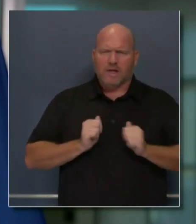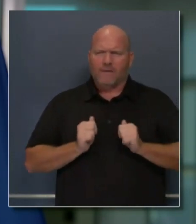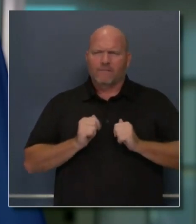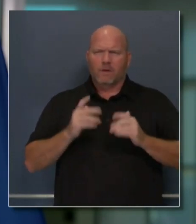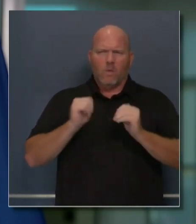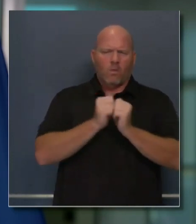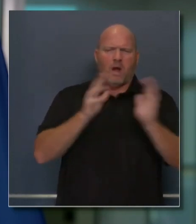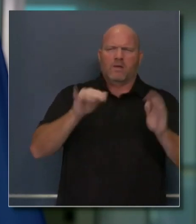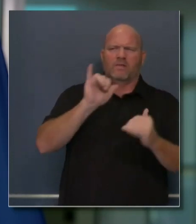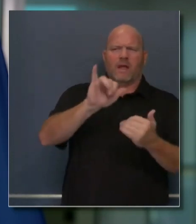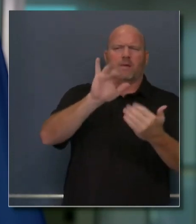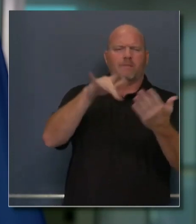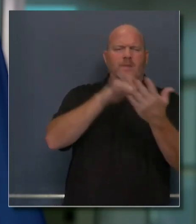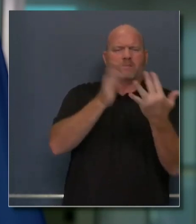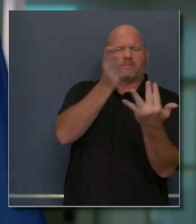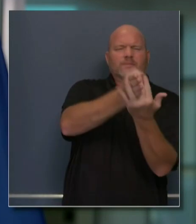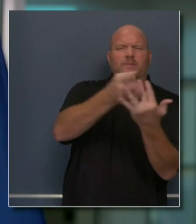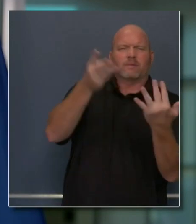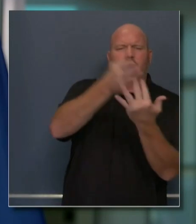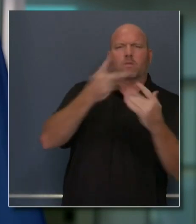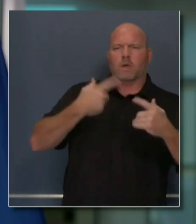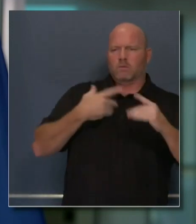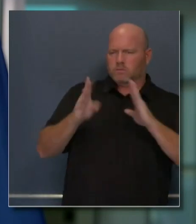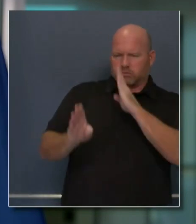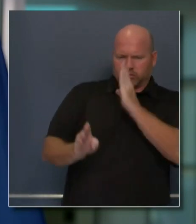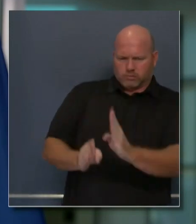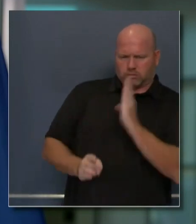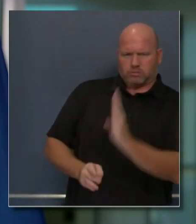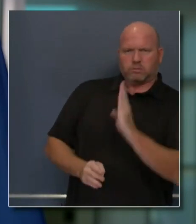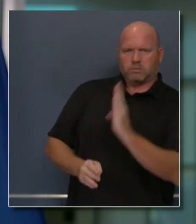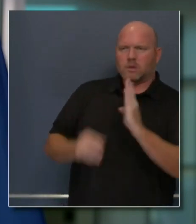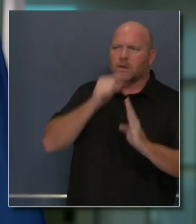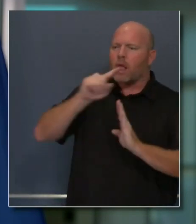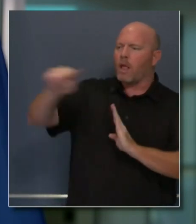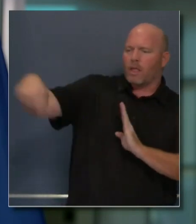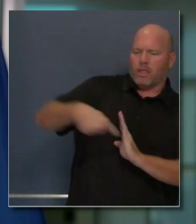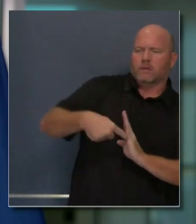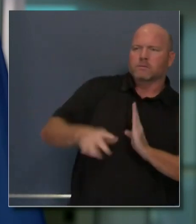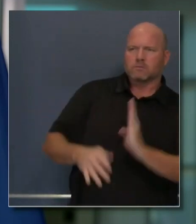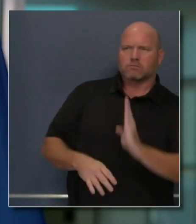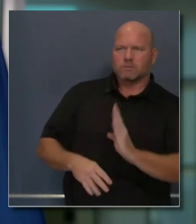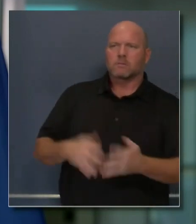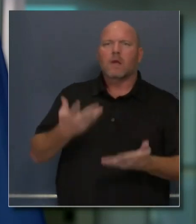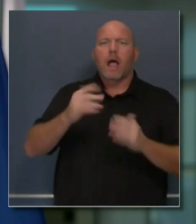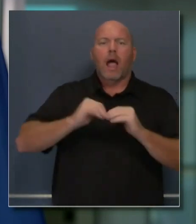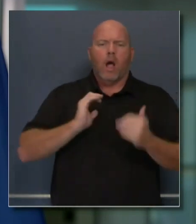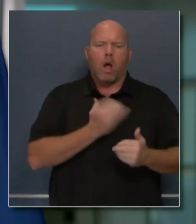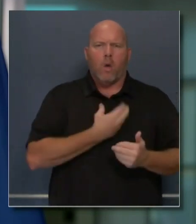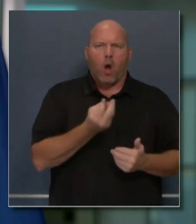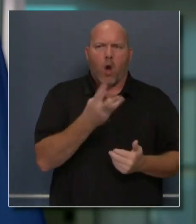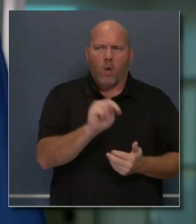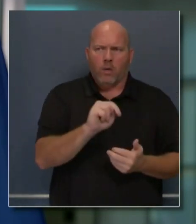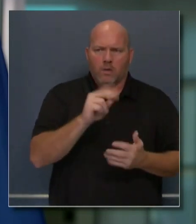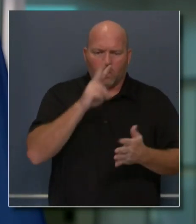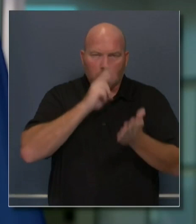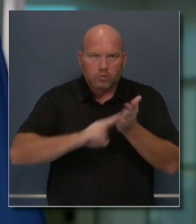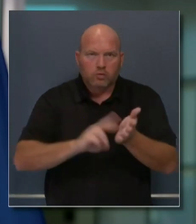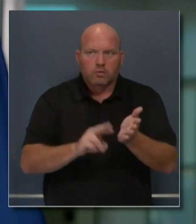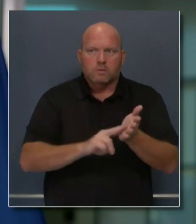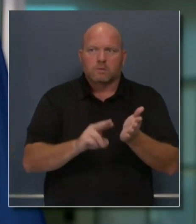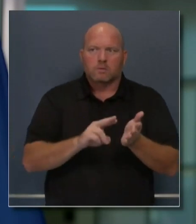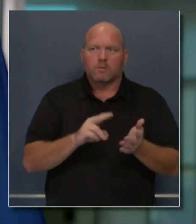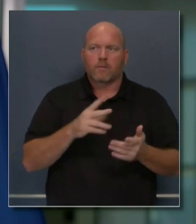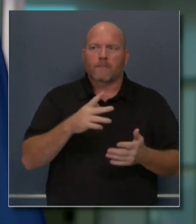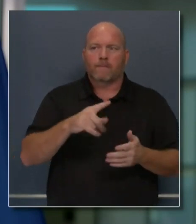and that was the frame that I was focusing on a moment ago, that we're doing our own stubborn research and going across states to